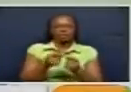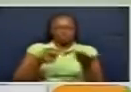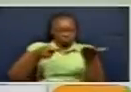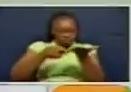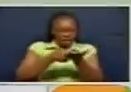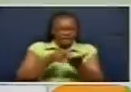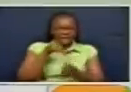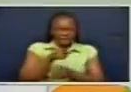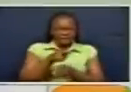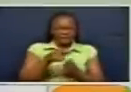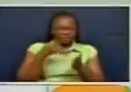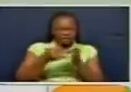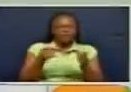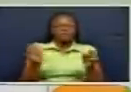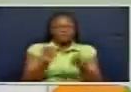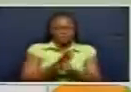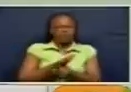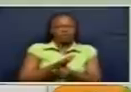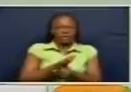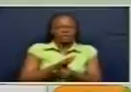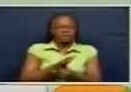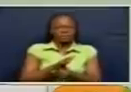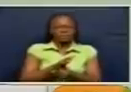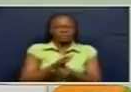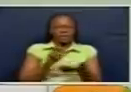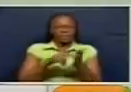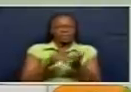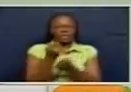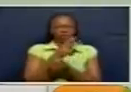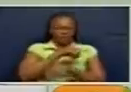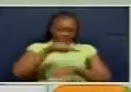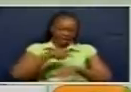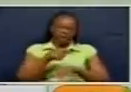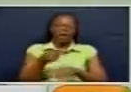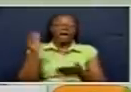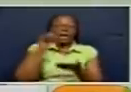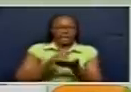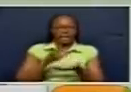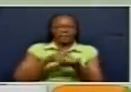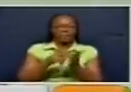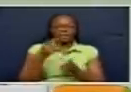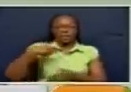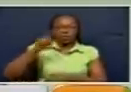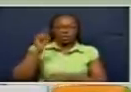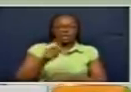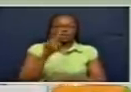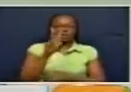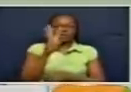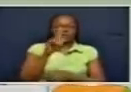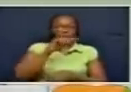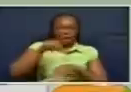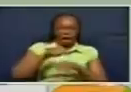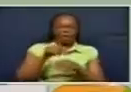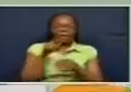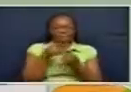gadget to full power, which means it gives it another 12 hours. In total, we get 24 hours. That was one failure of